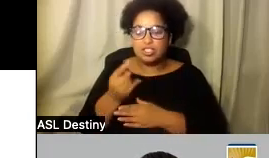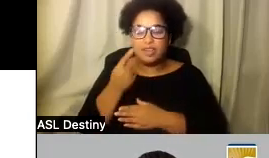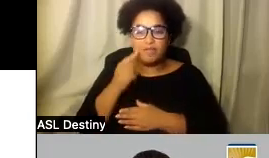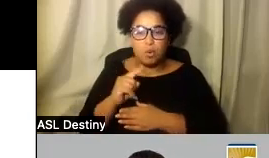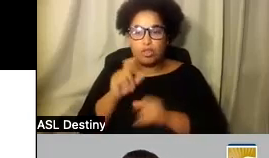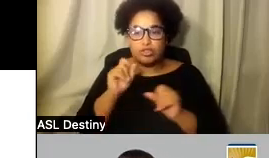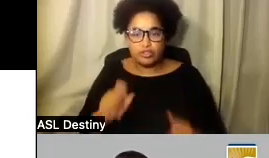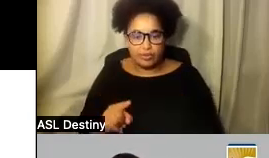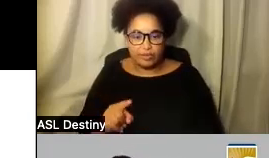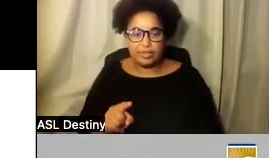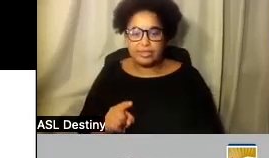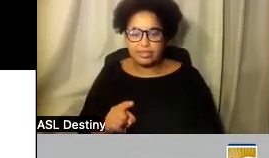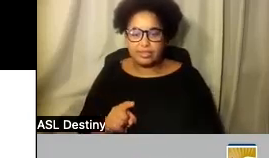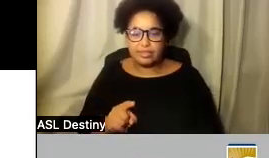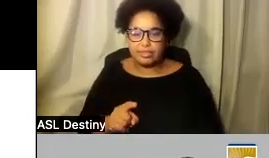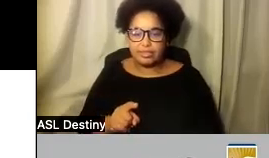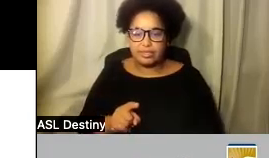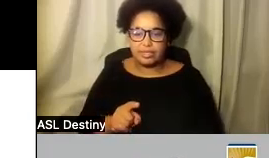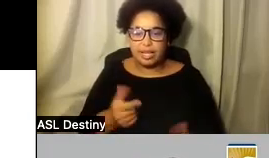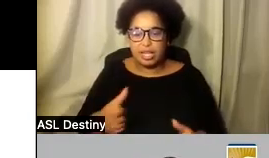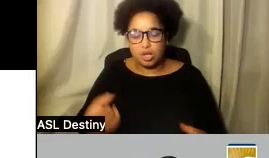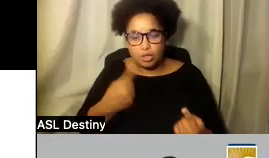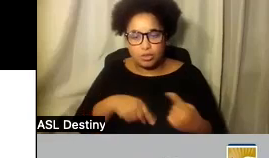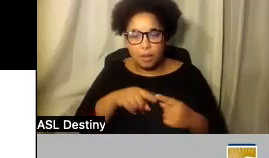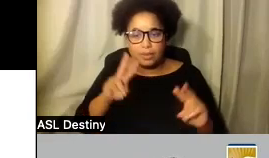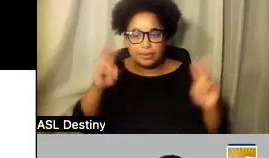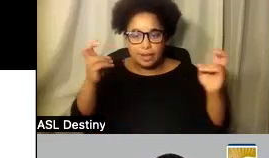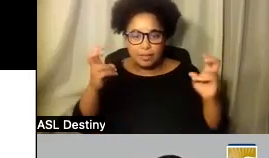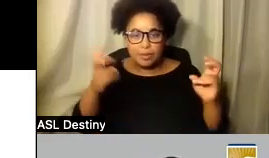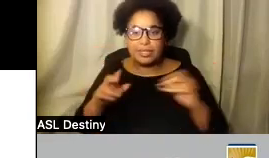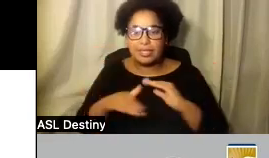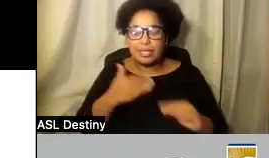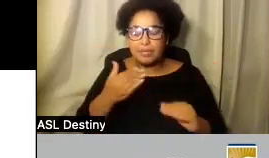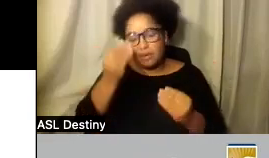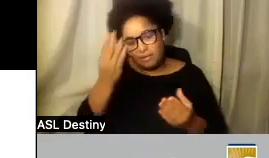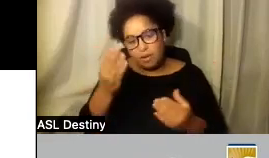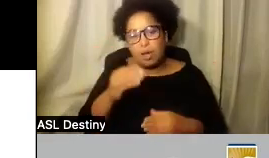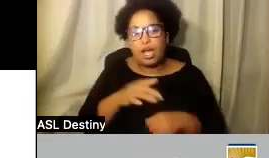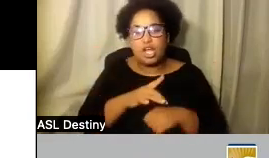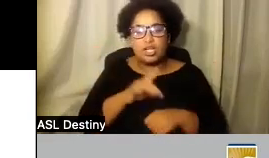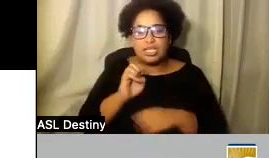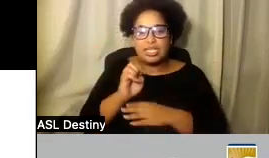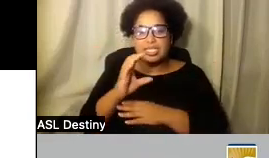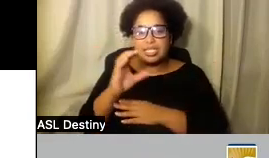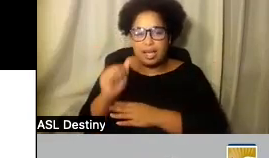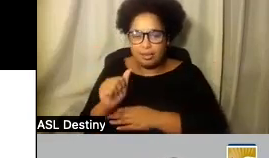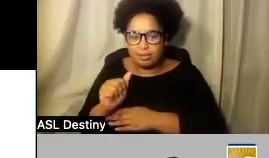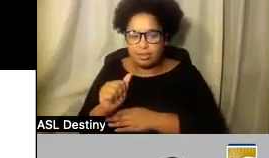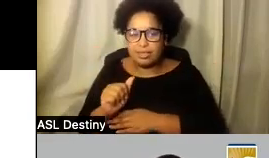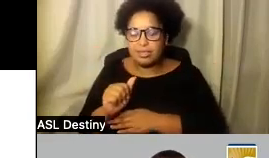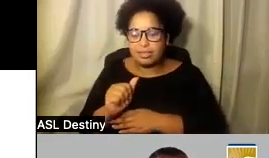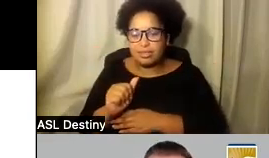survey. And if you have any questions about this topic, you can email info@earthquakecountry.org or where